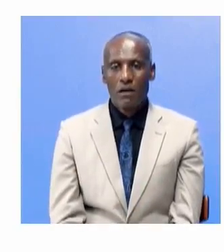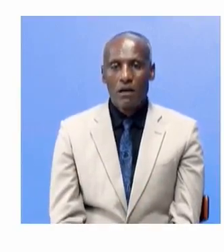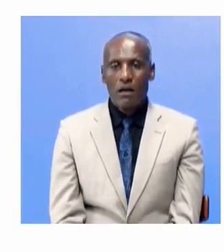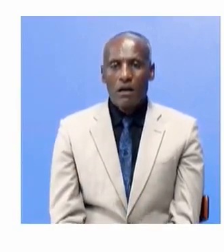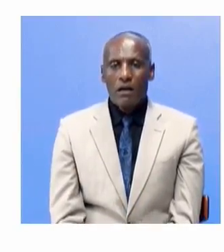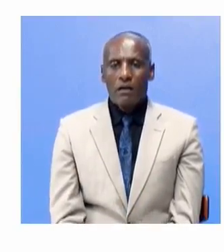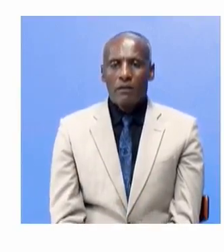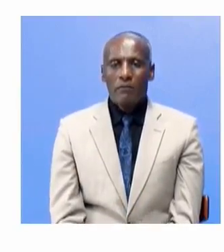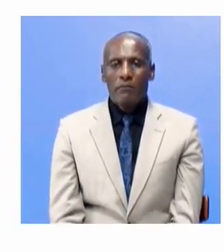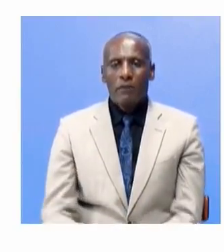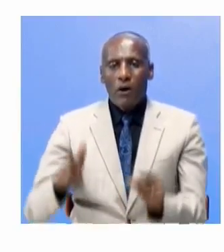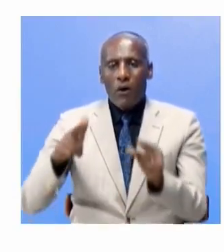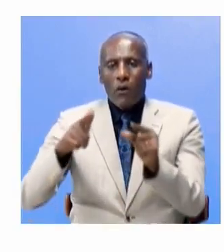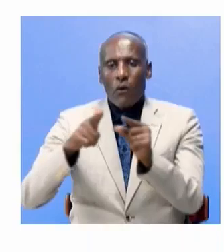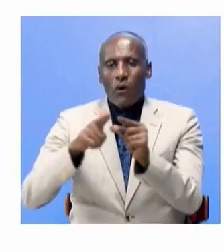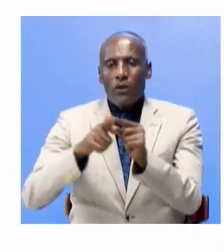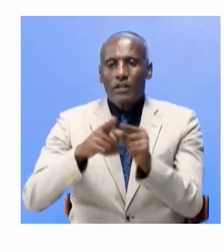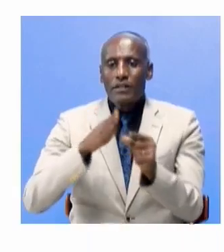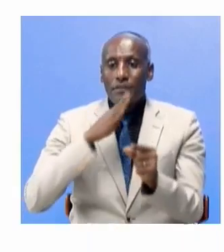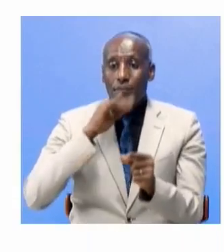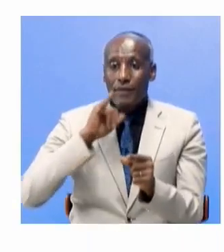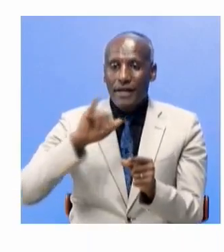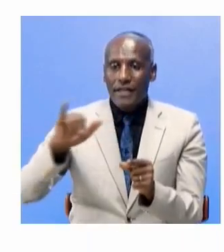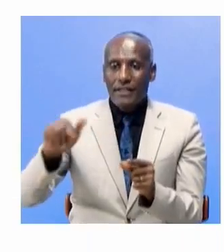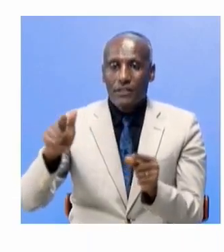word by word when